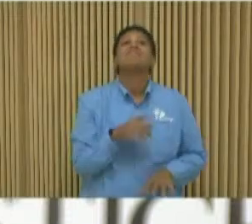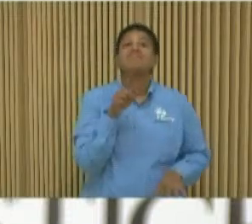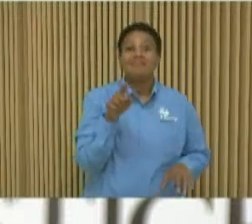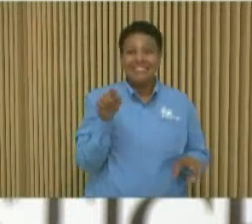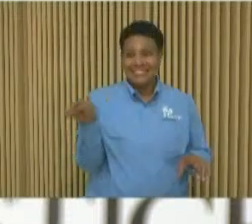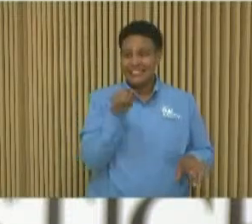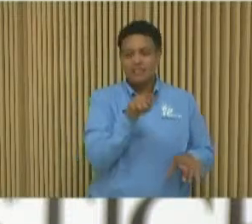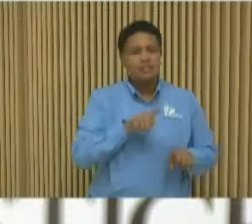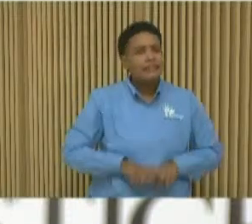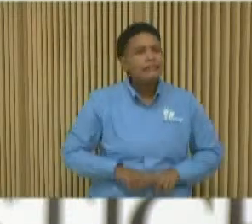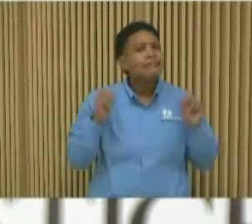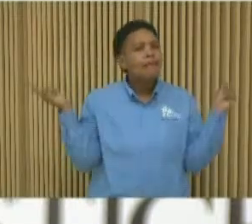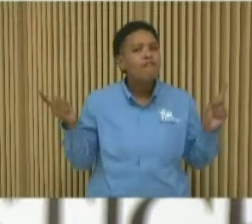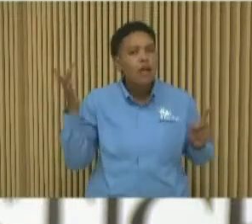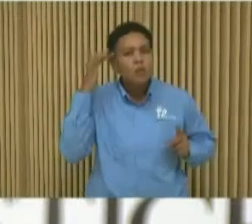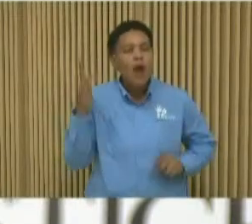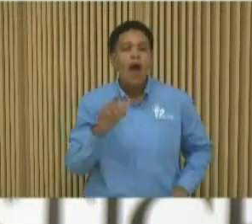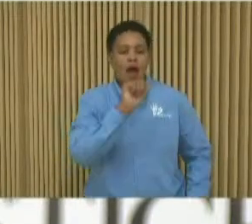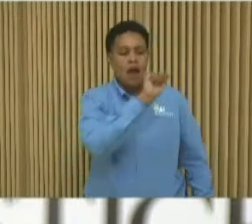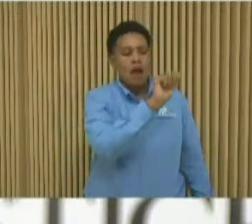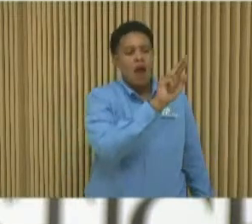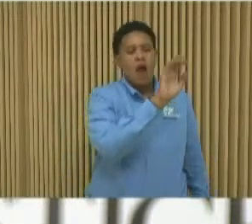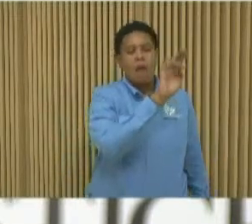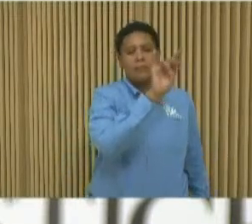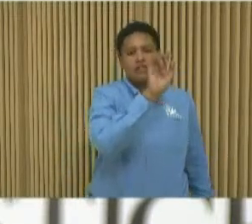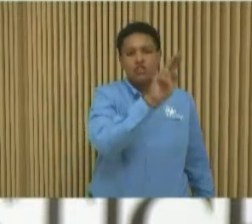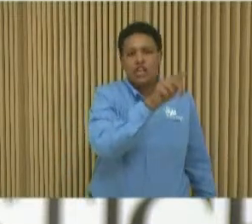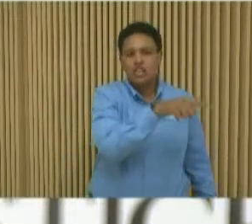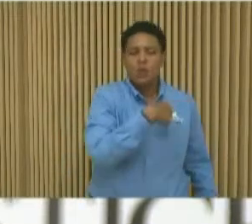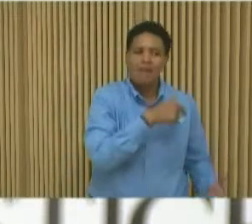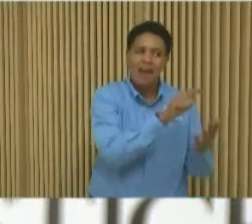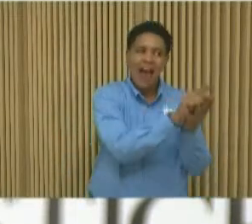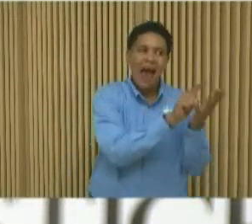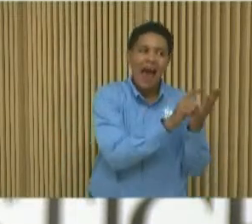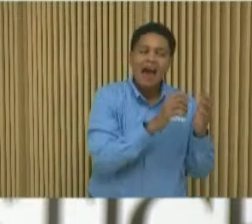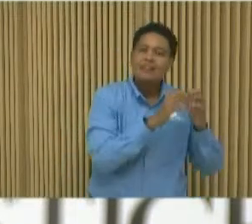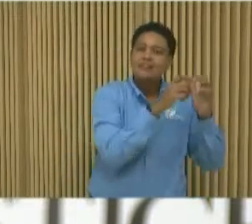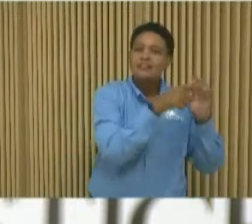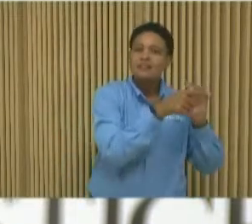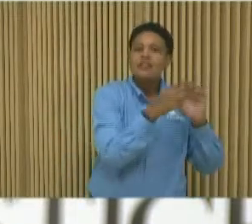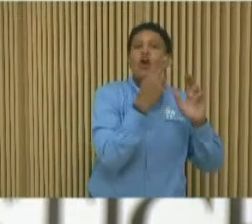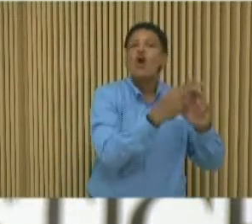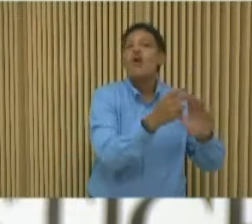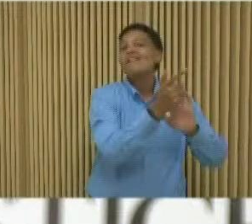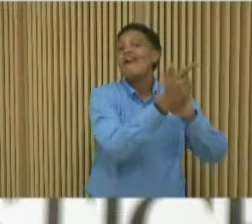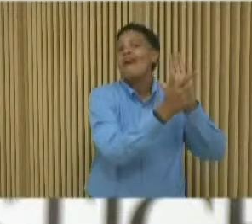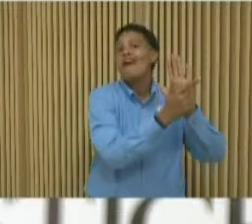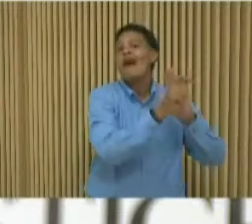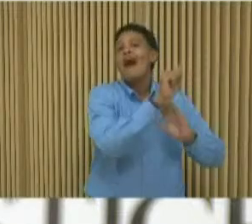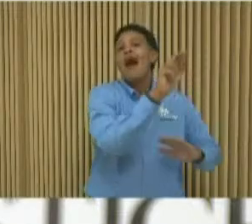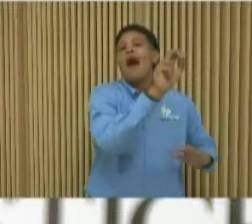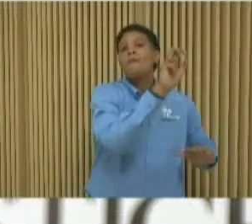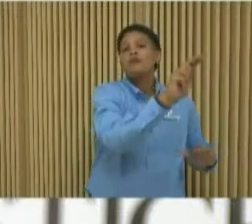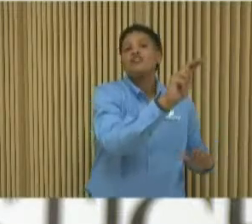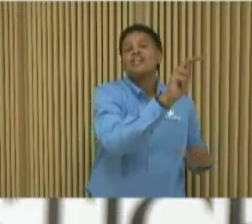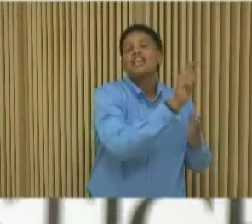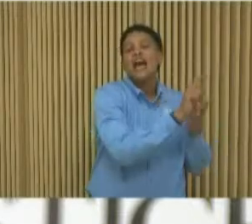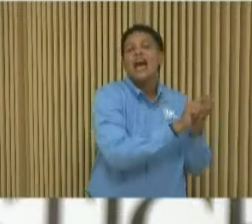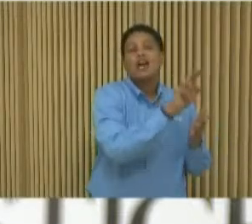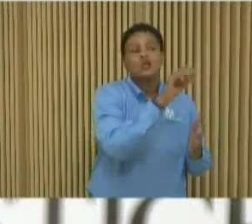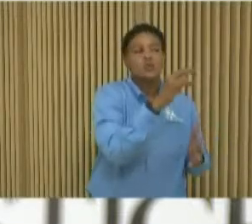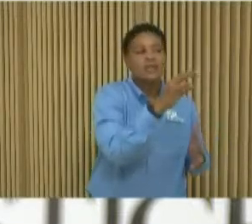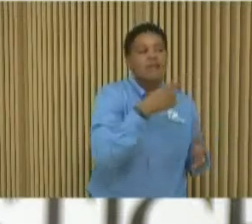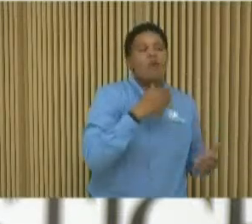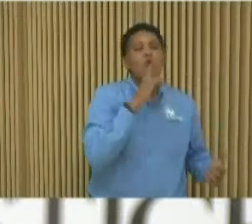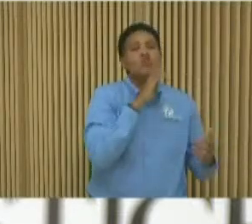that arbitration, you have an act called the Arbitration Act 2017. I want to commend the